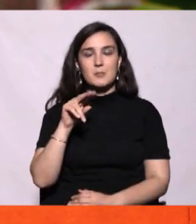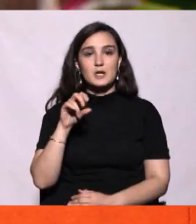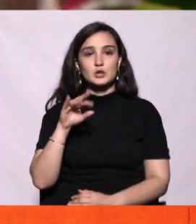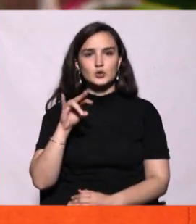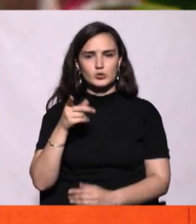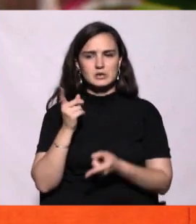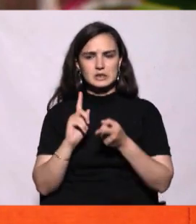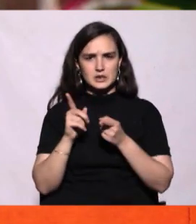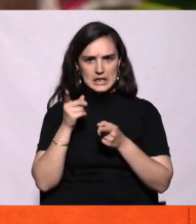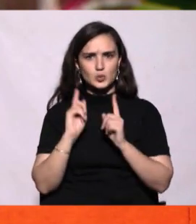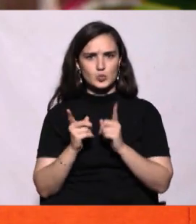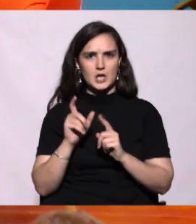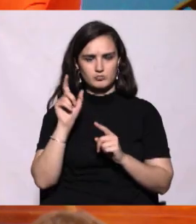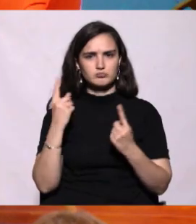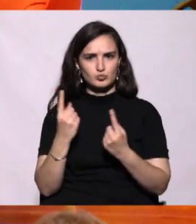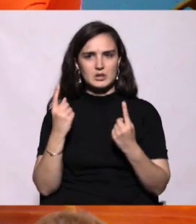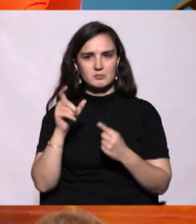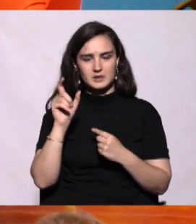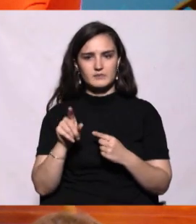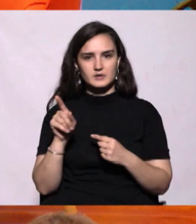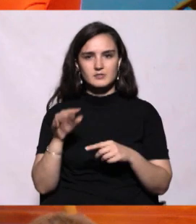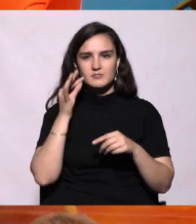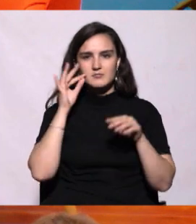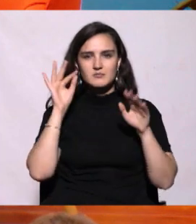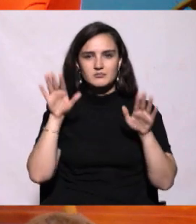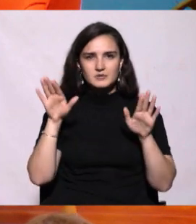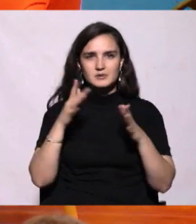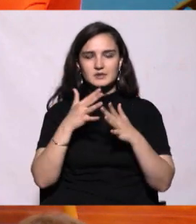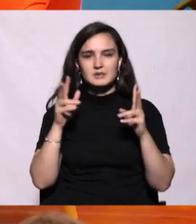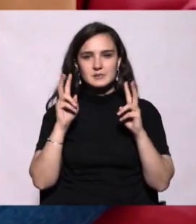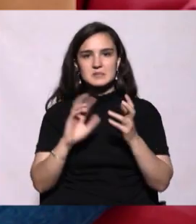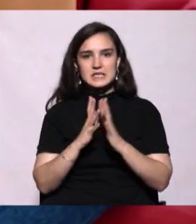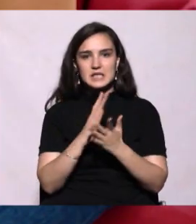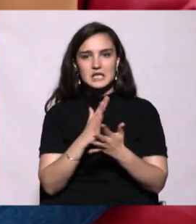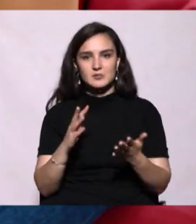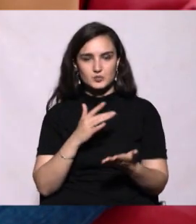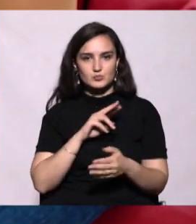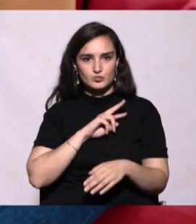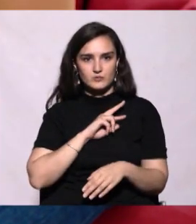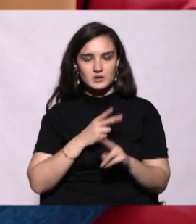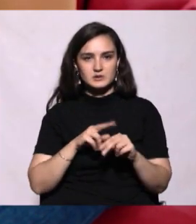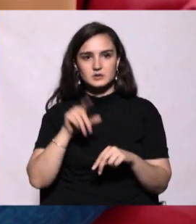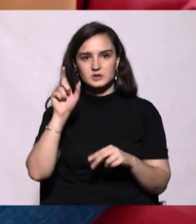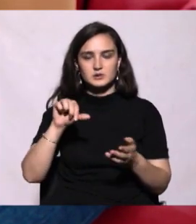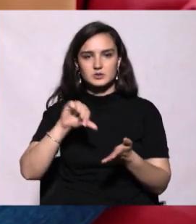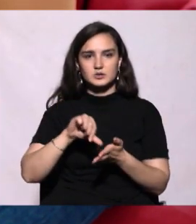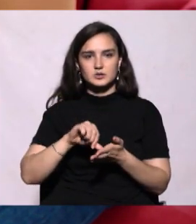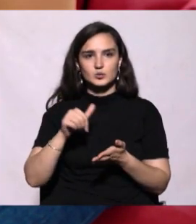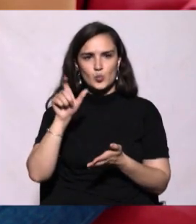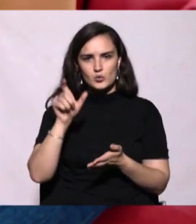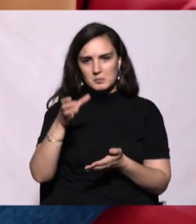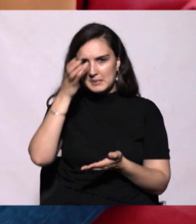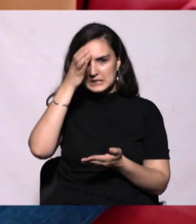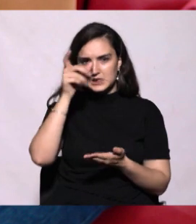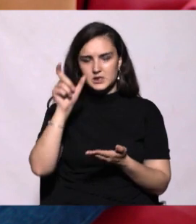a naturalist. He studies butterflies and plants on the moor. He presents himself as an eccentric